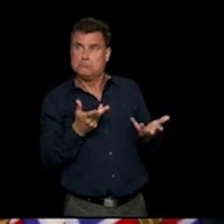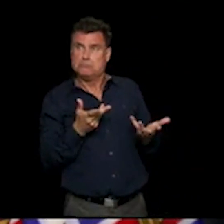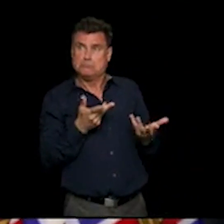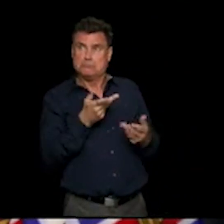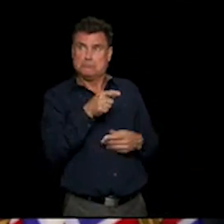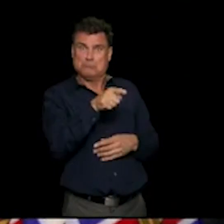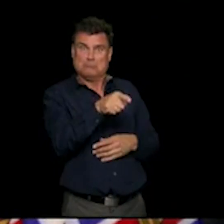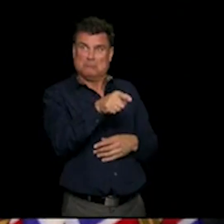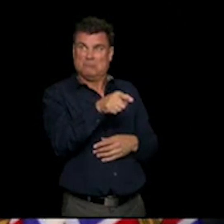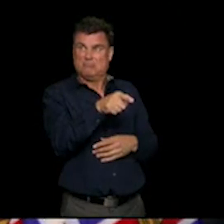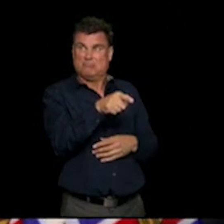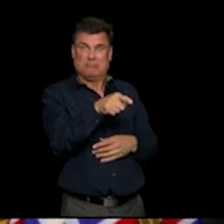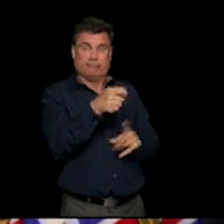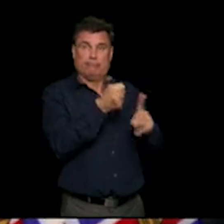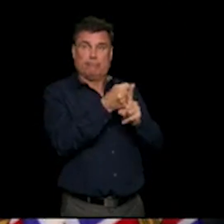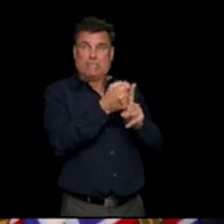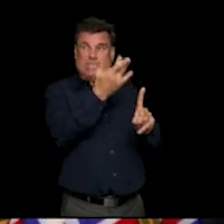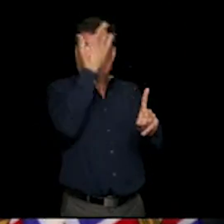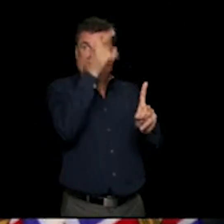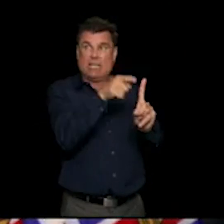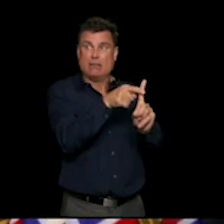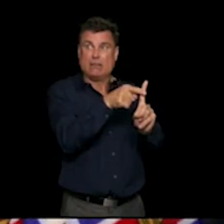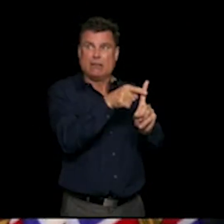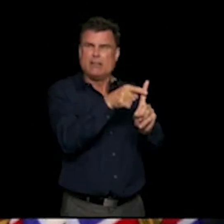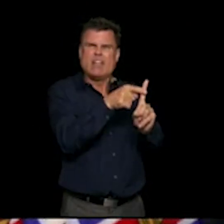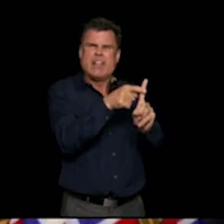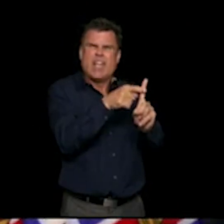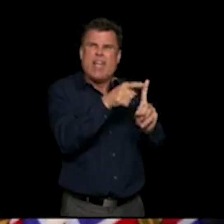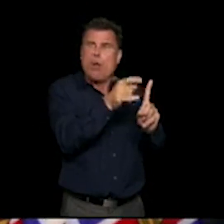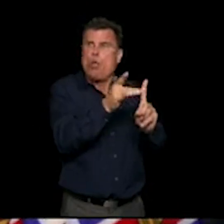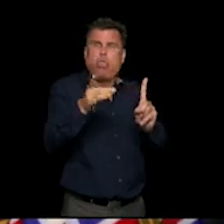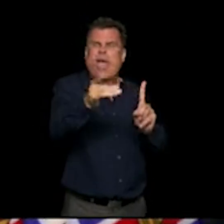situation where they're not going to be exposing someone else to this virus?